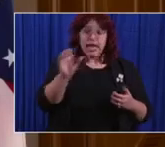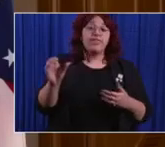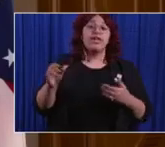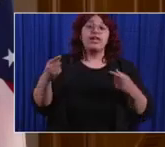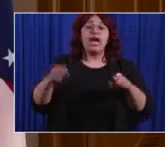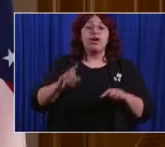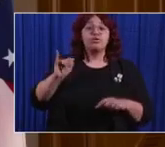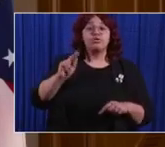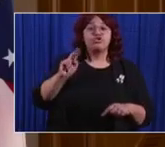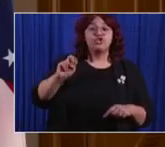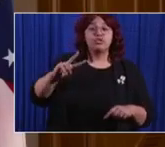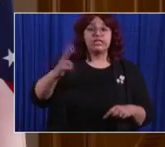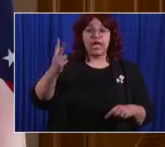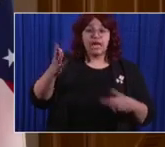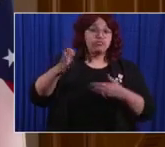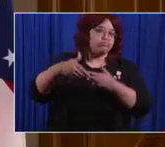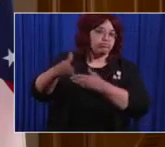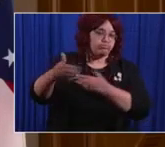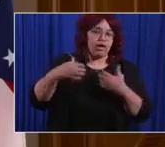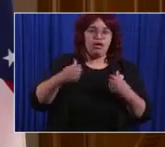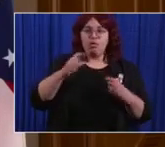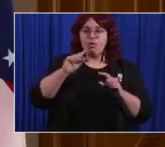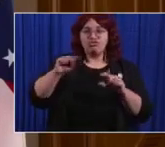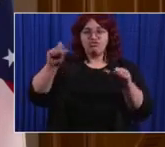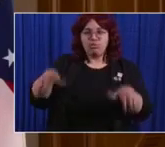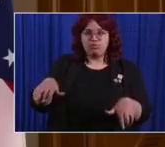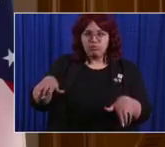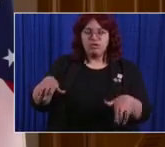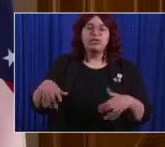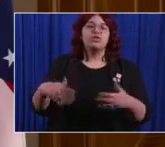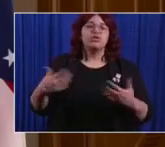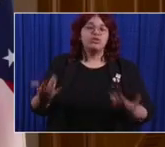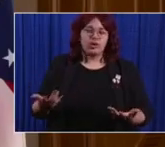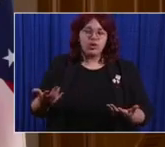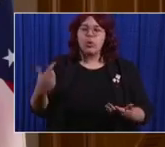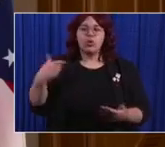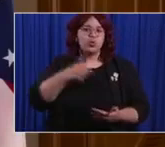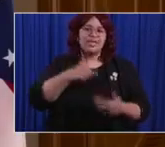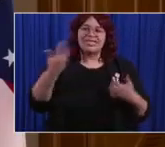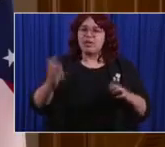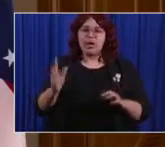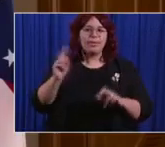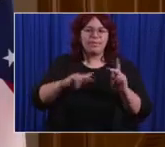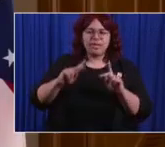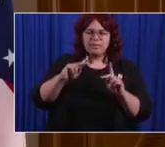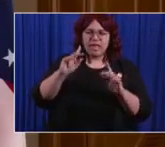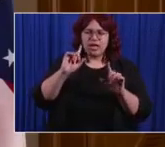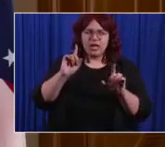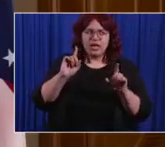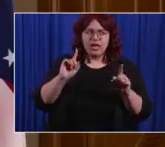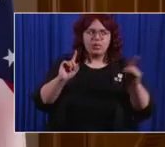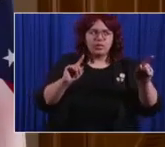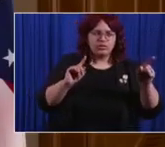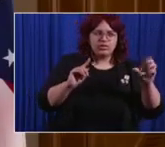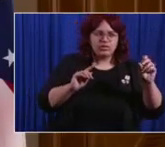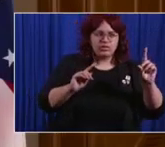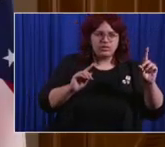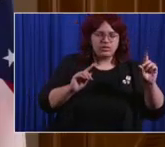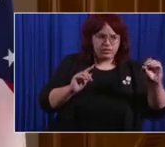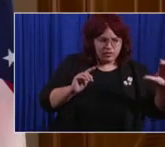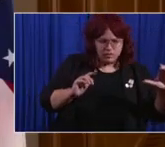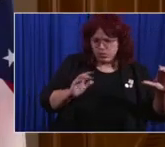we could so that people would have one guidance to follow. It's not fair to the people of Ohio to have two guidances to